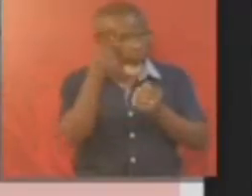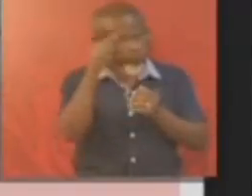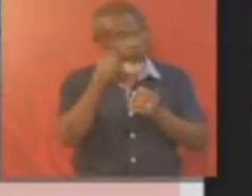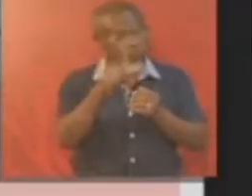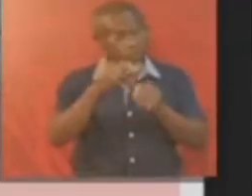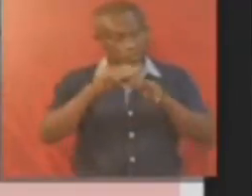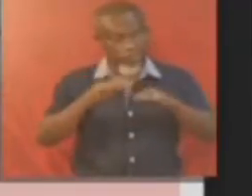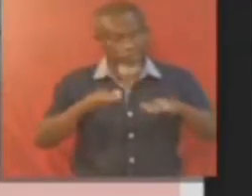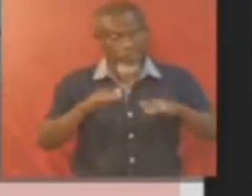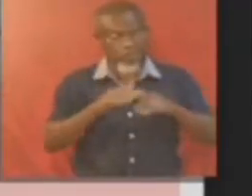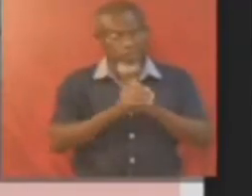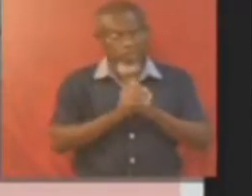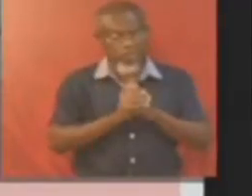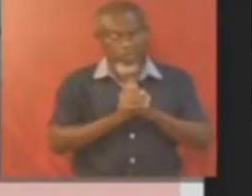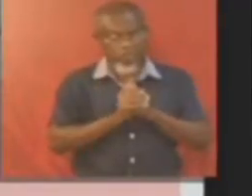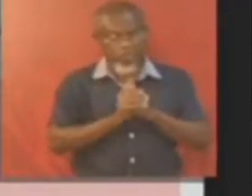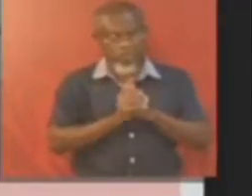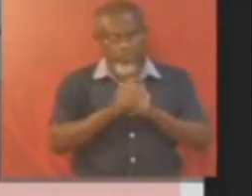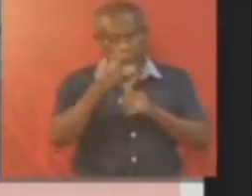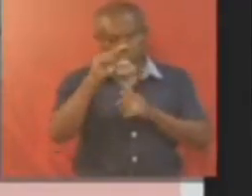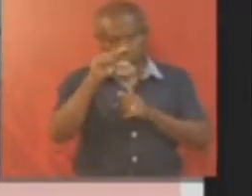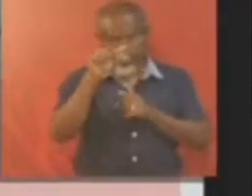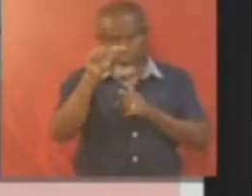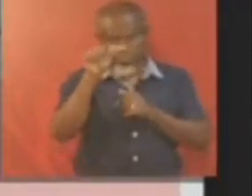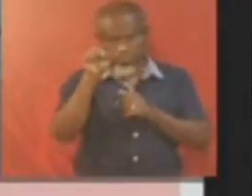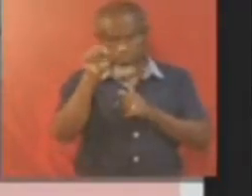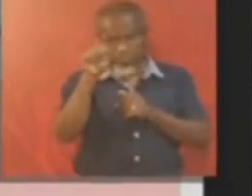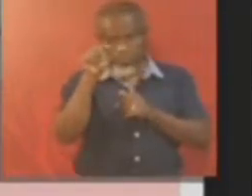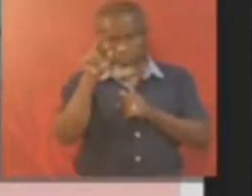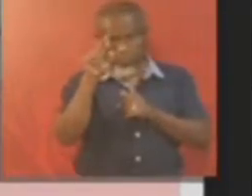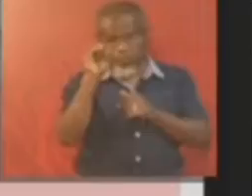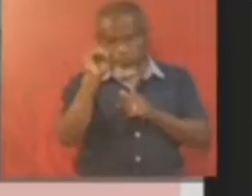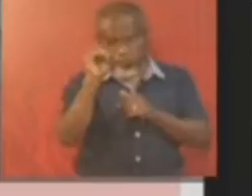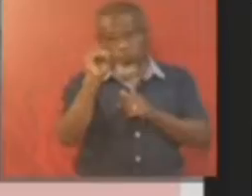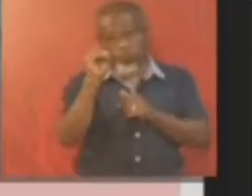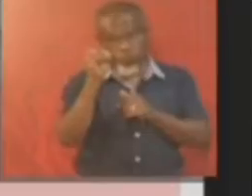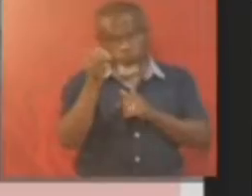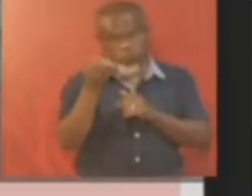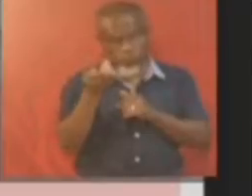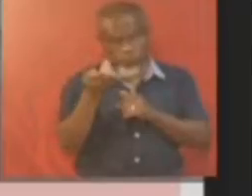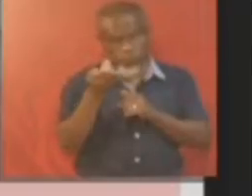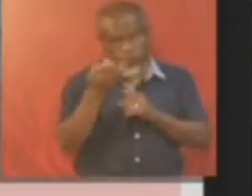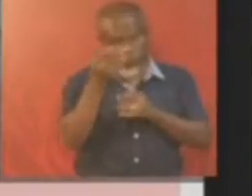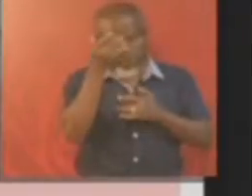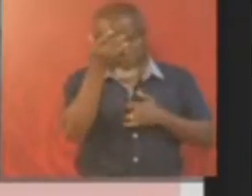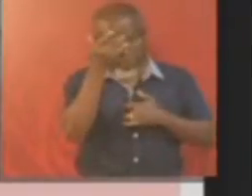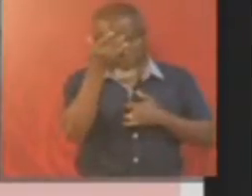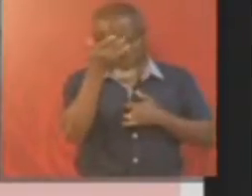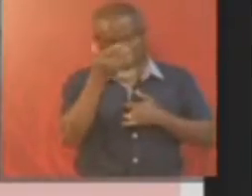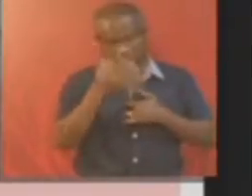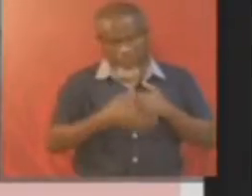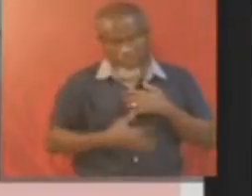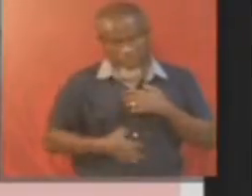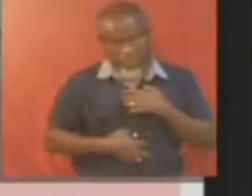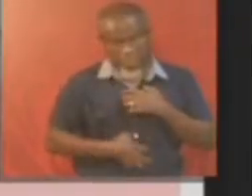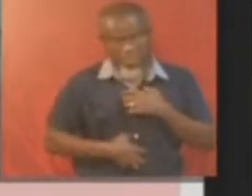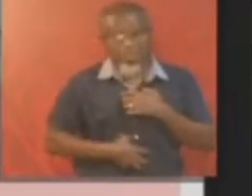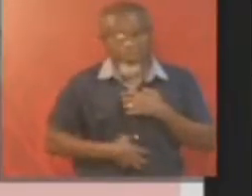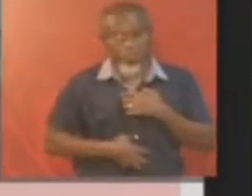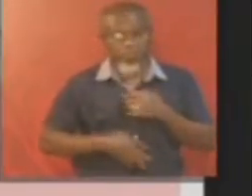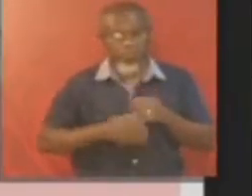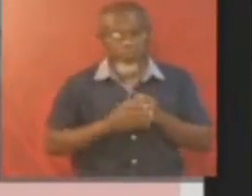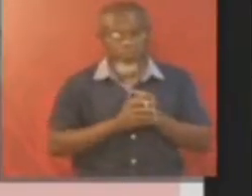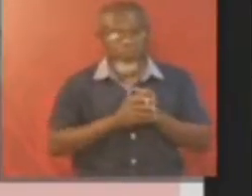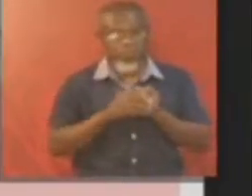for gastroenteritis less than 5. Again, we see in the early parts of the year, which is much higher than normal,